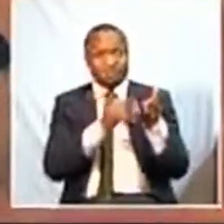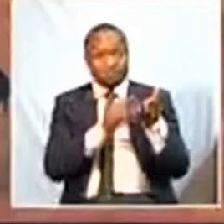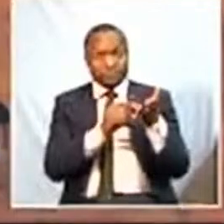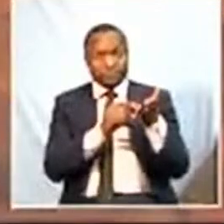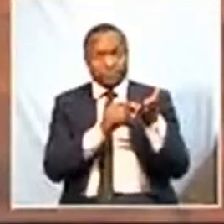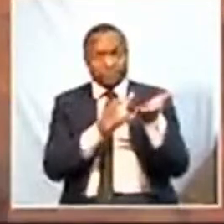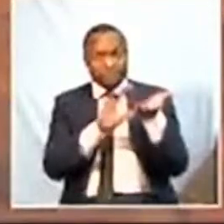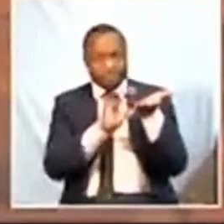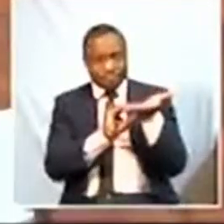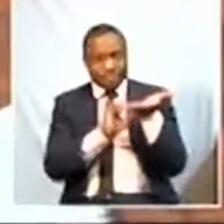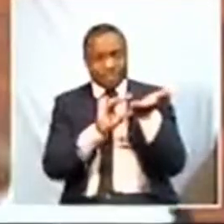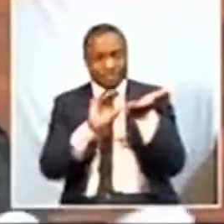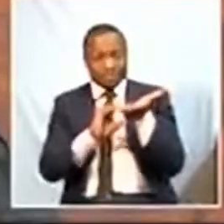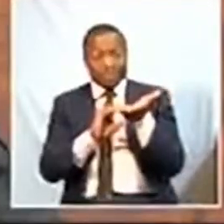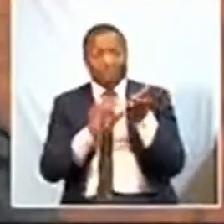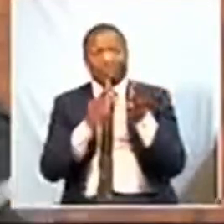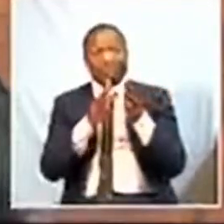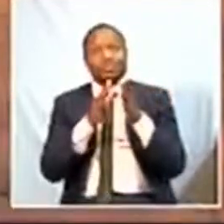to peruse.